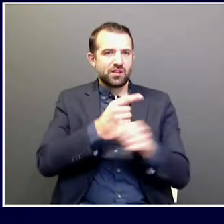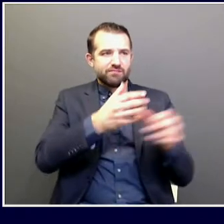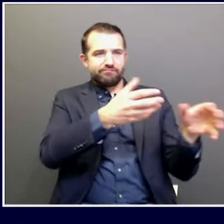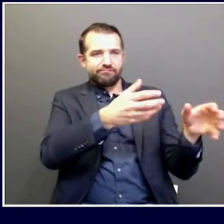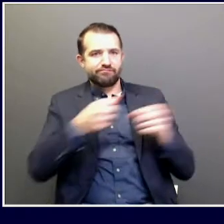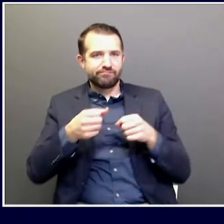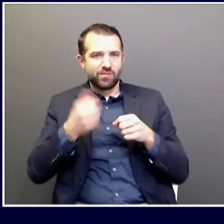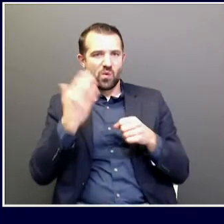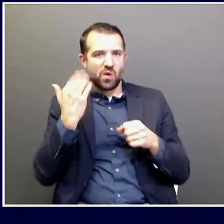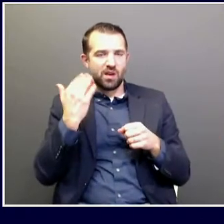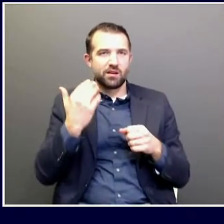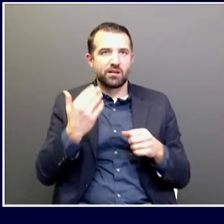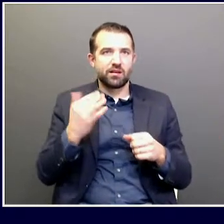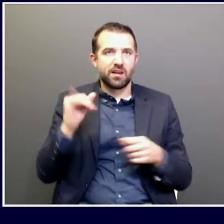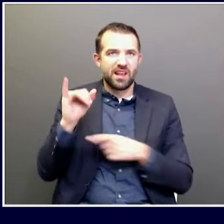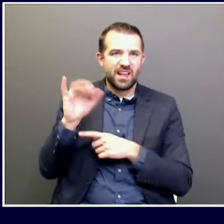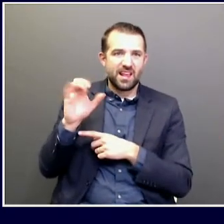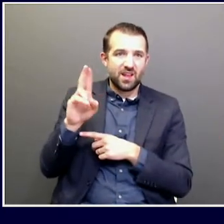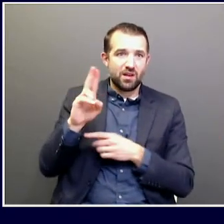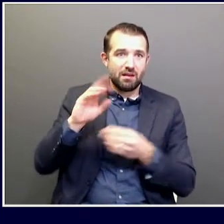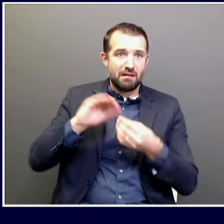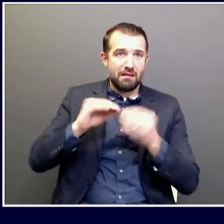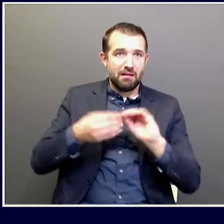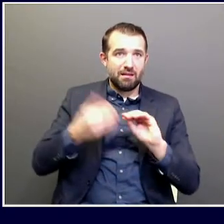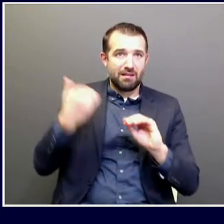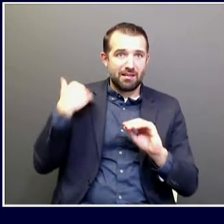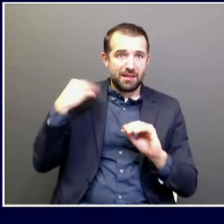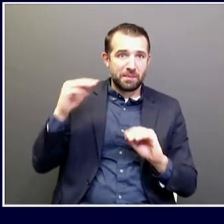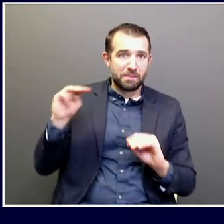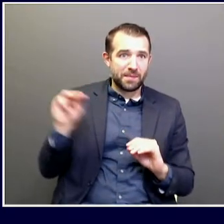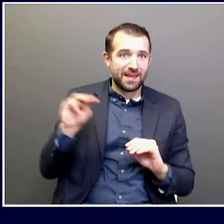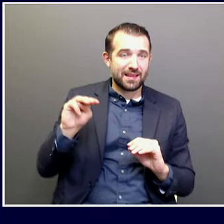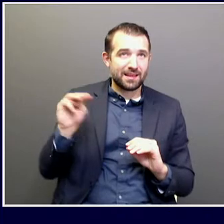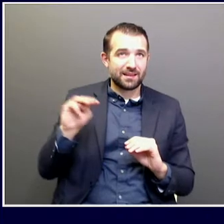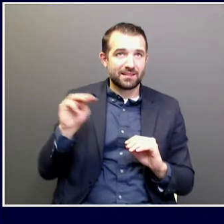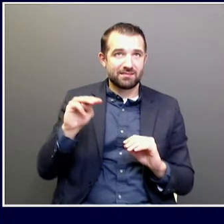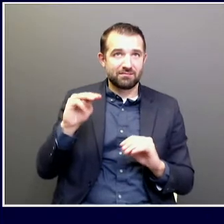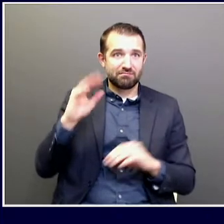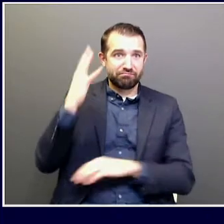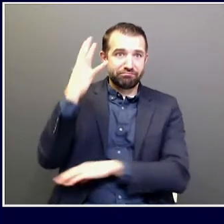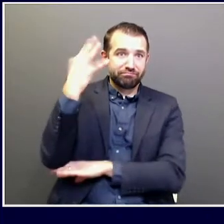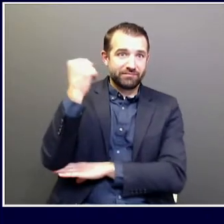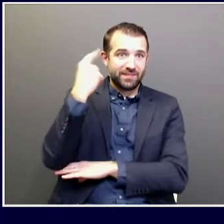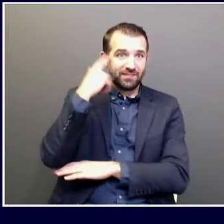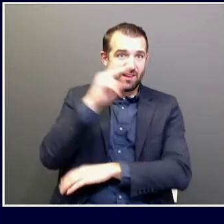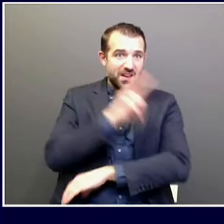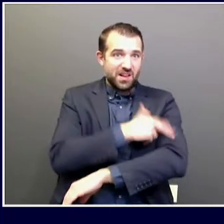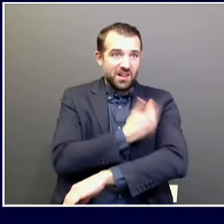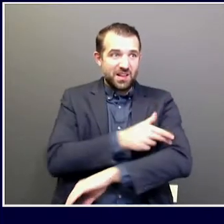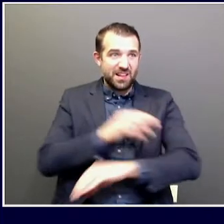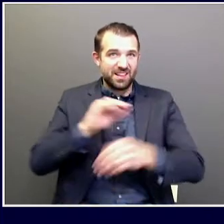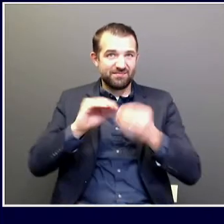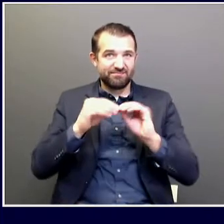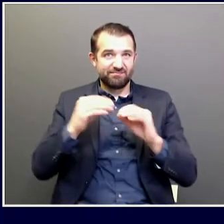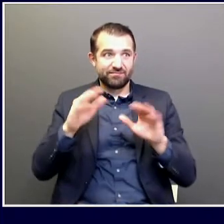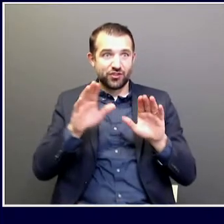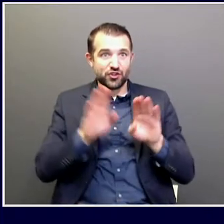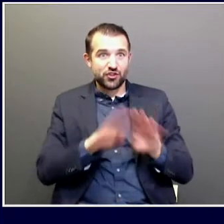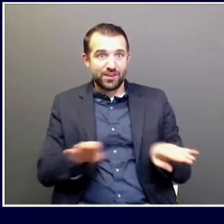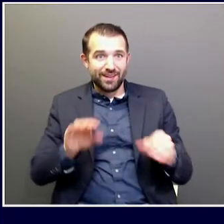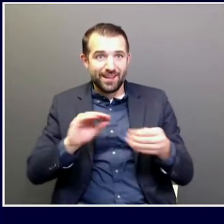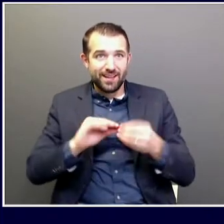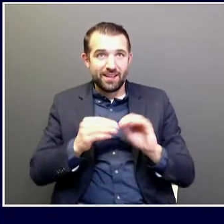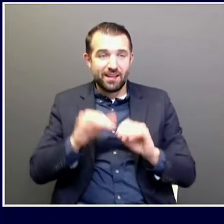it the record numbers of overall hospitalizations and cases? Was it the number of children in the ICU, or was it kind of all this together? Well, I